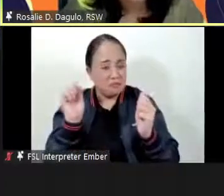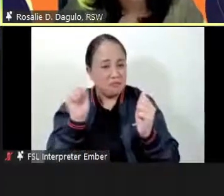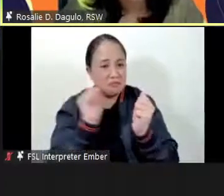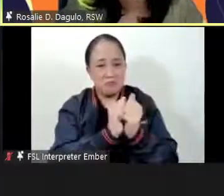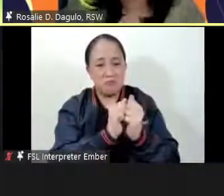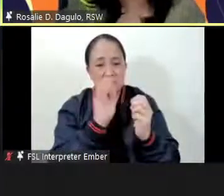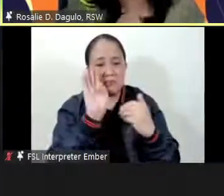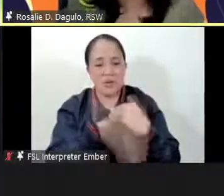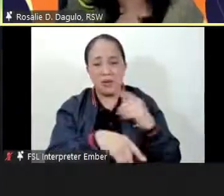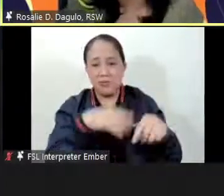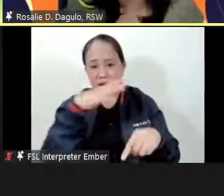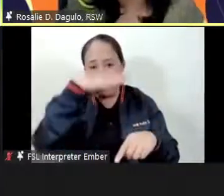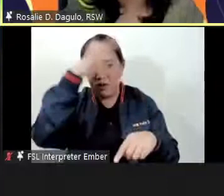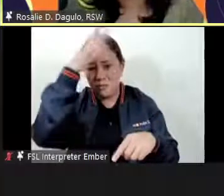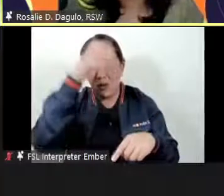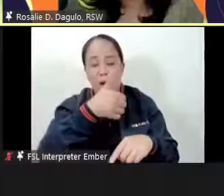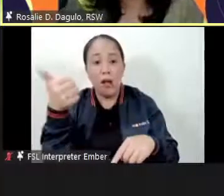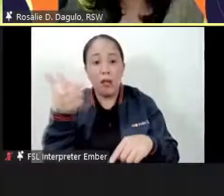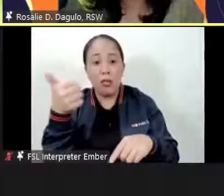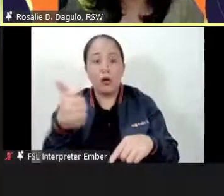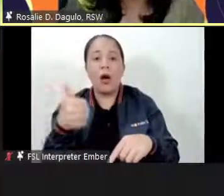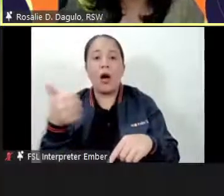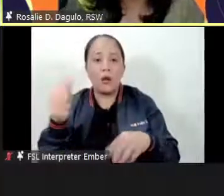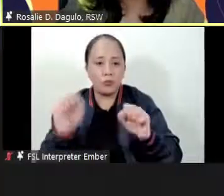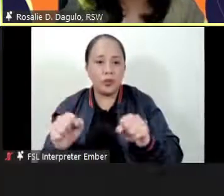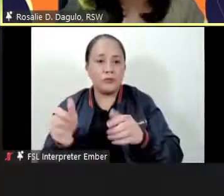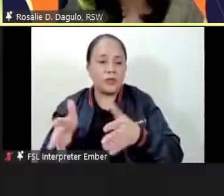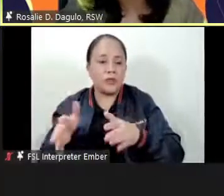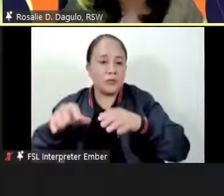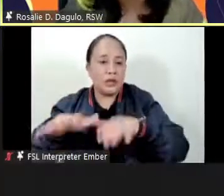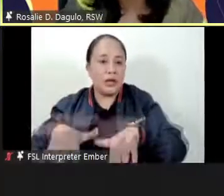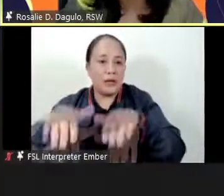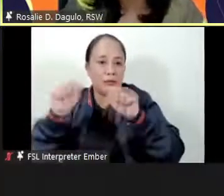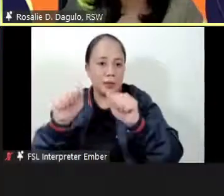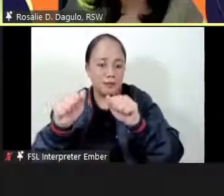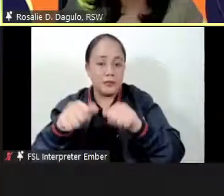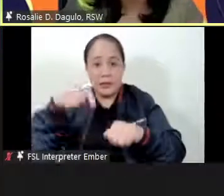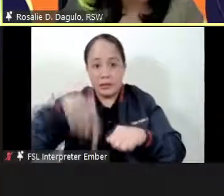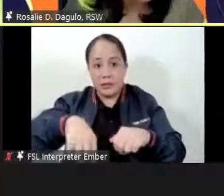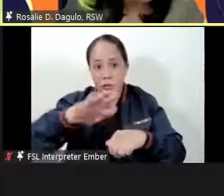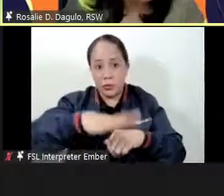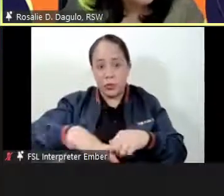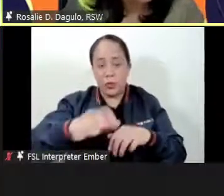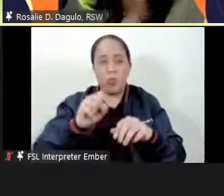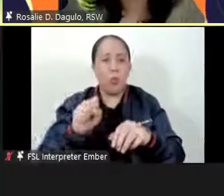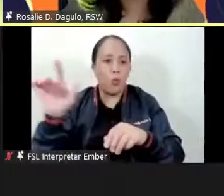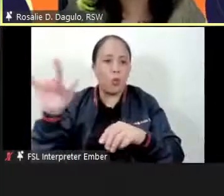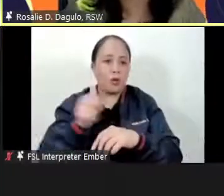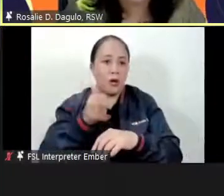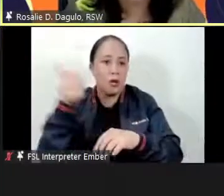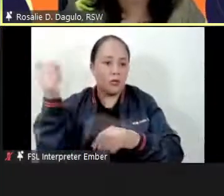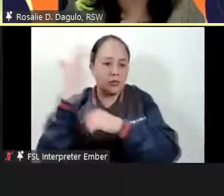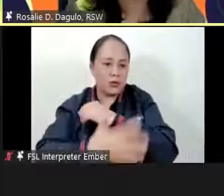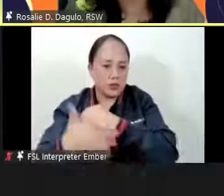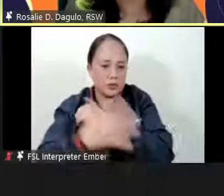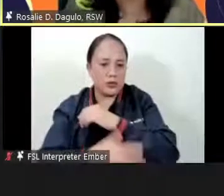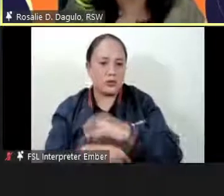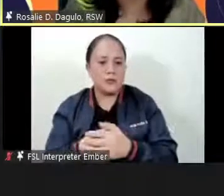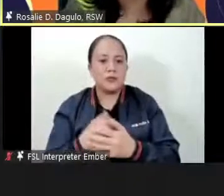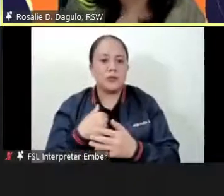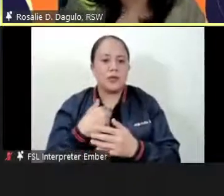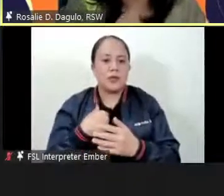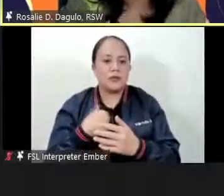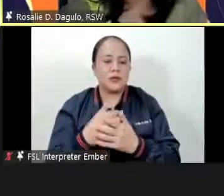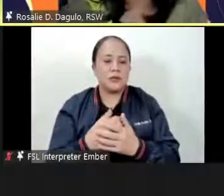next option may be adoption, domestic or intercountry. Then permanence planning is